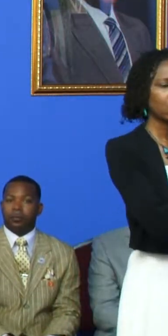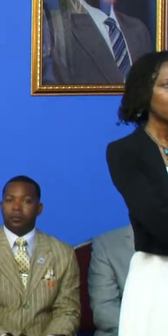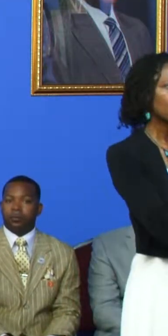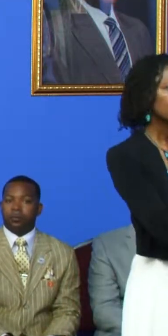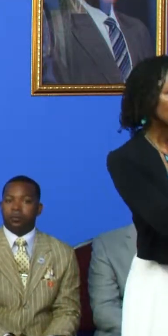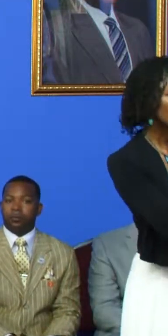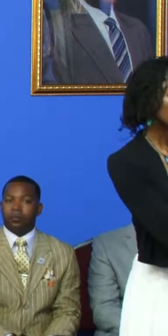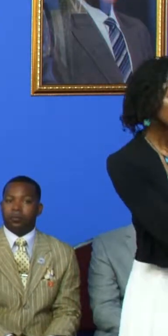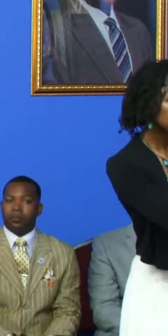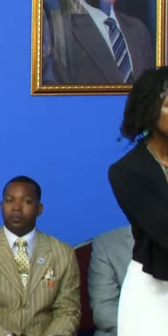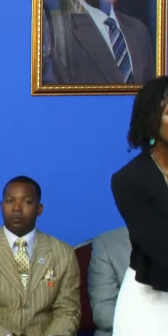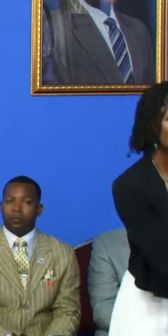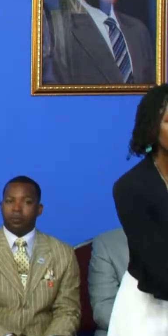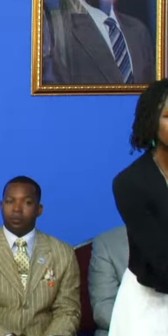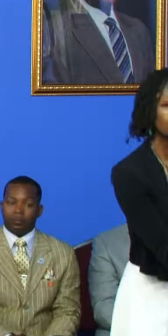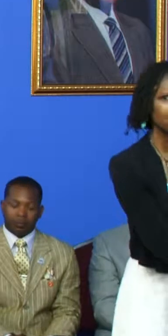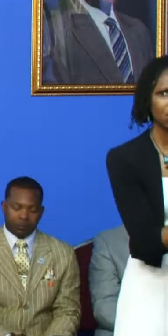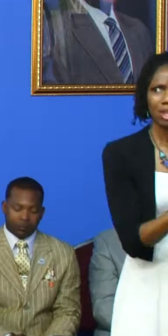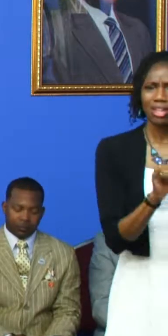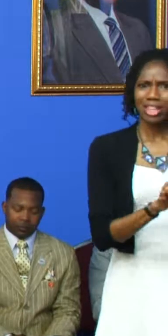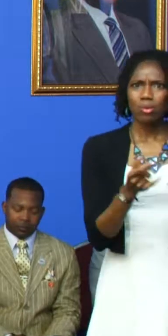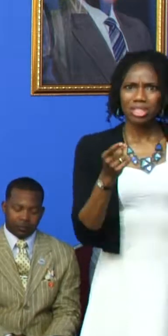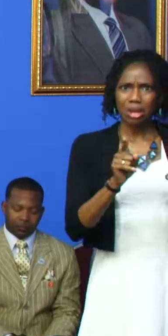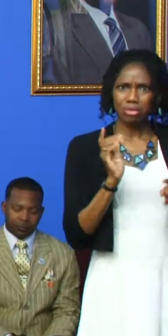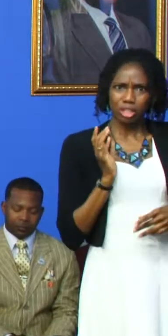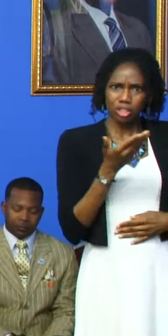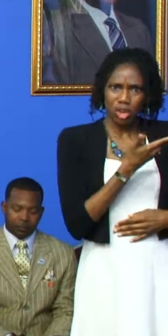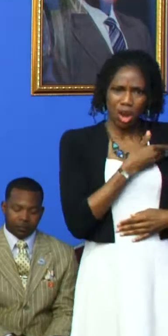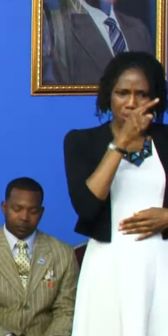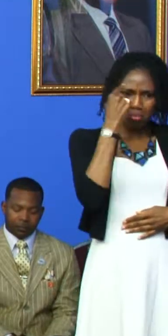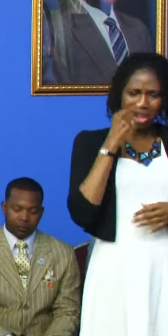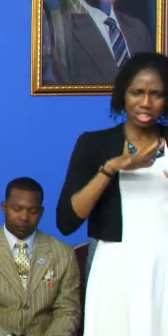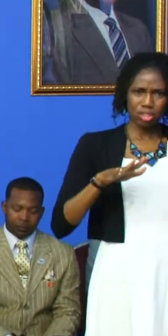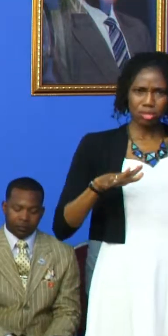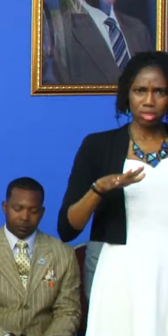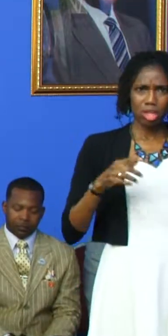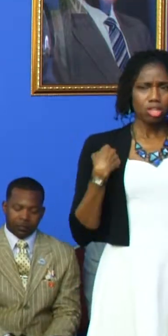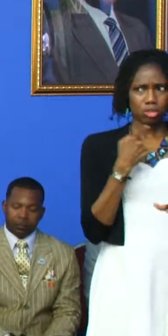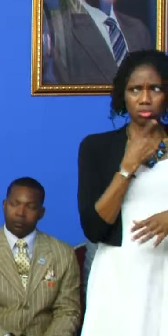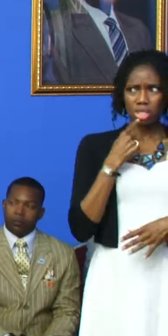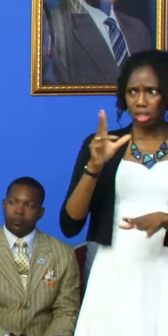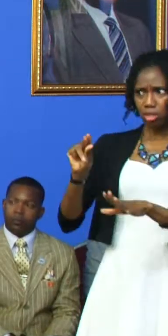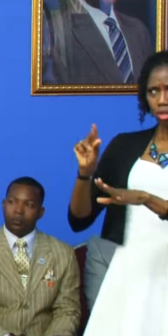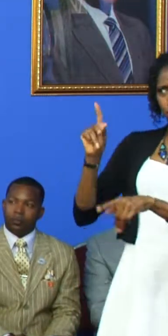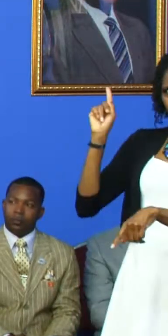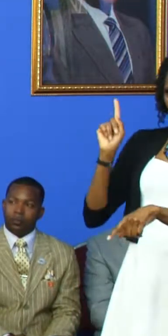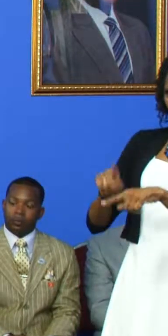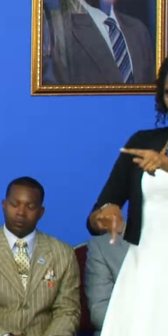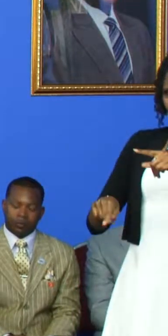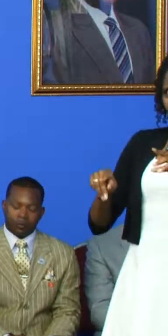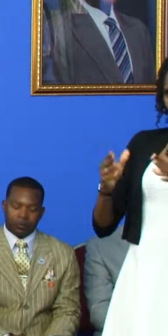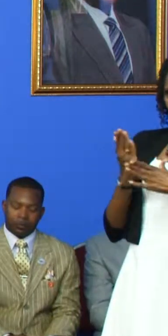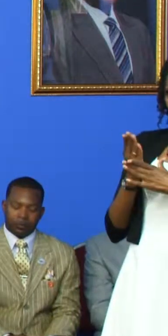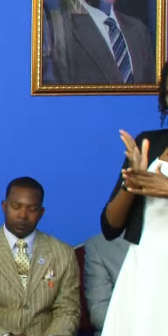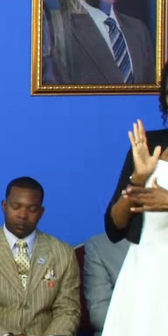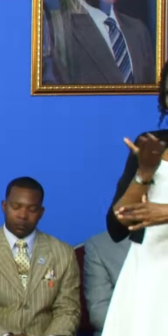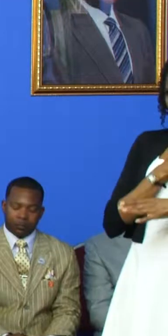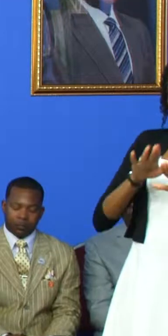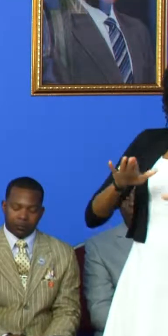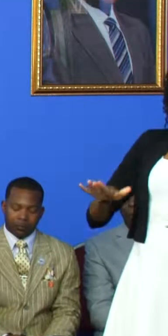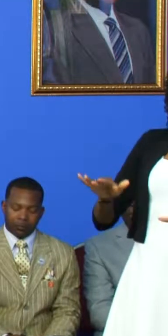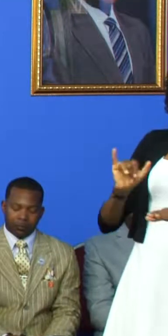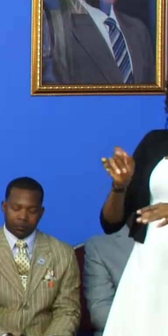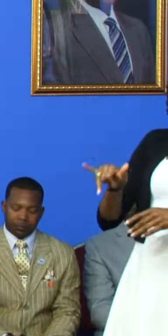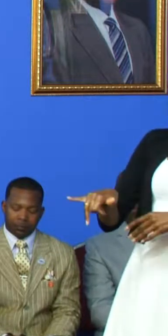was happening to us, and we said, wait a minute. Y'all can't harass us like that. And we began marching.